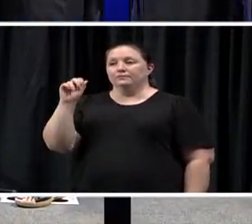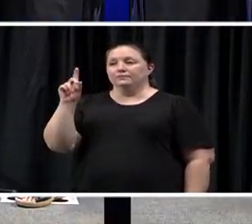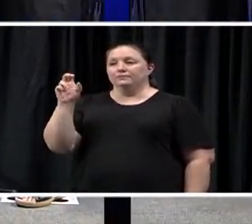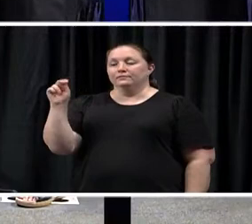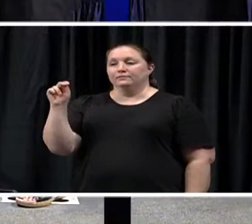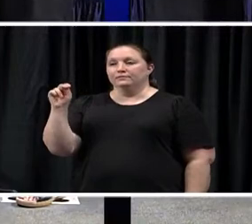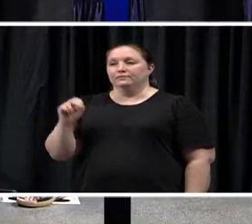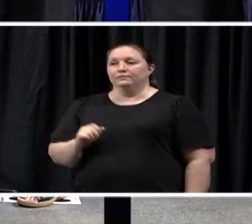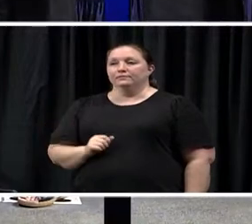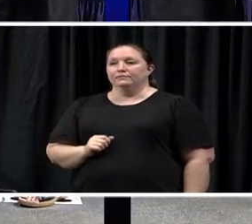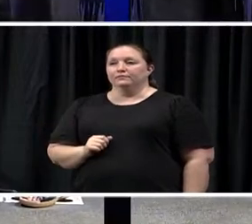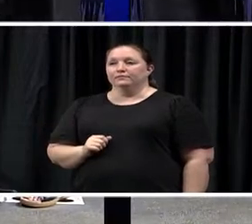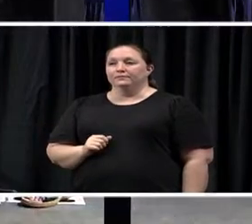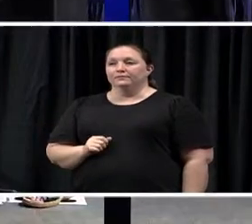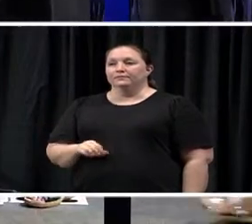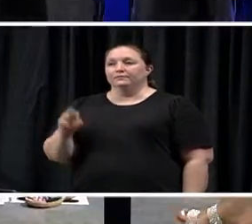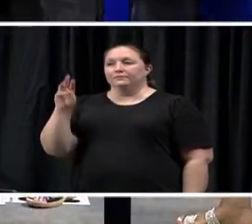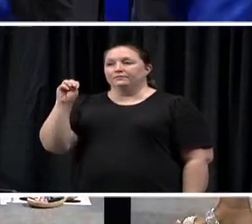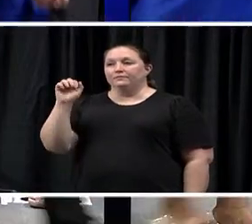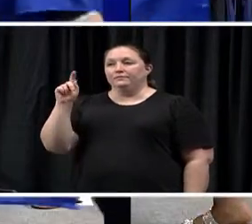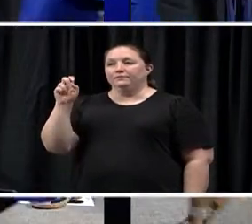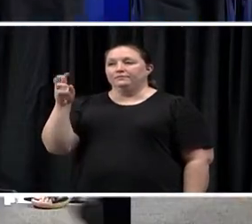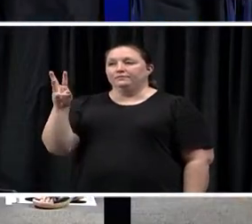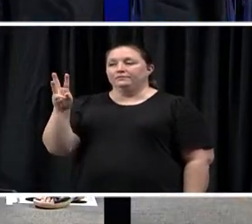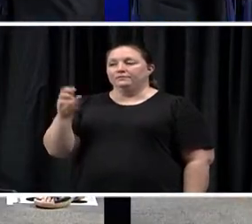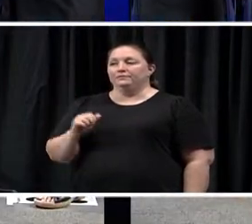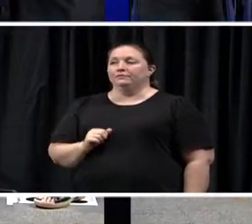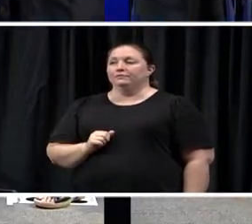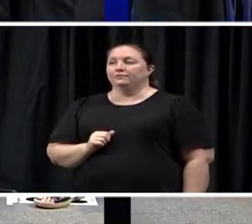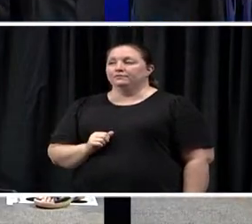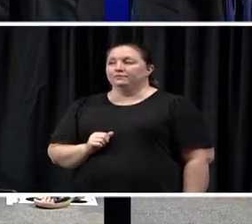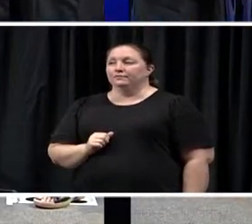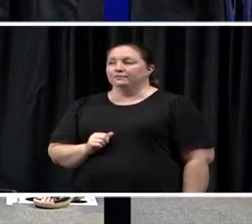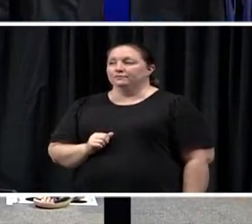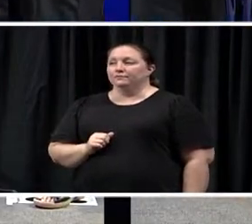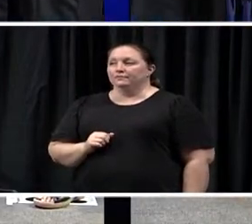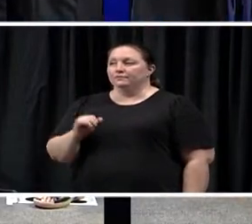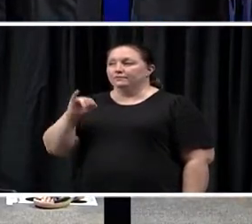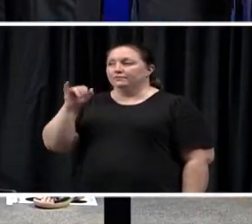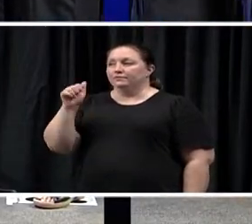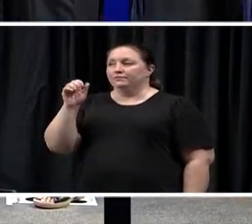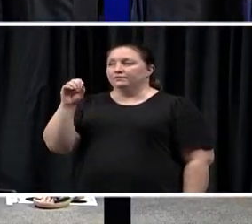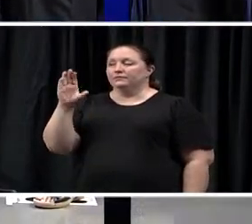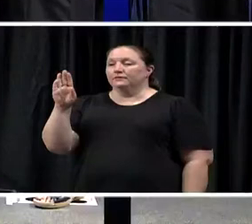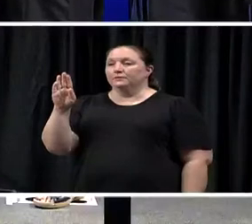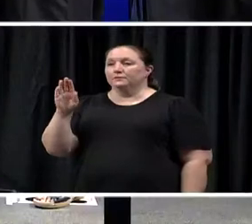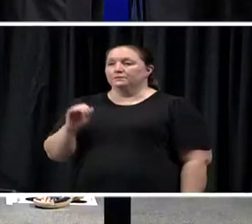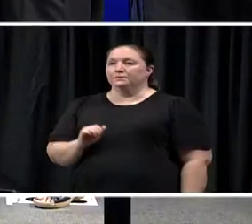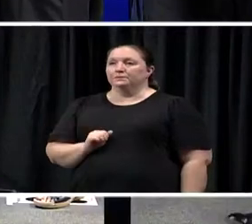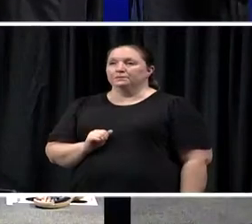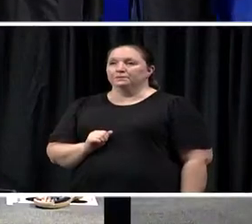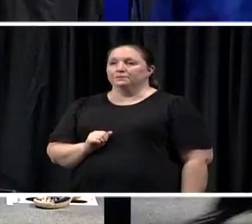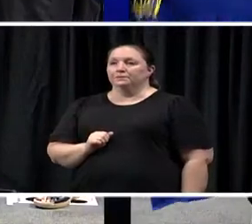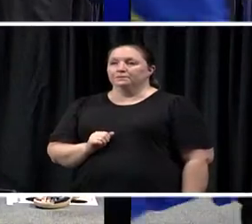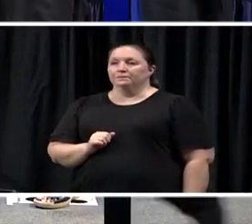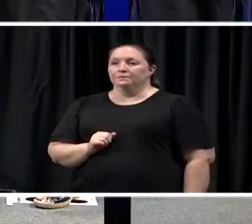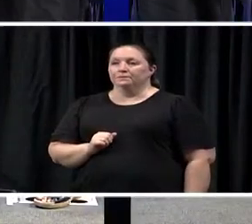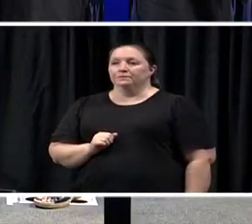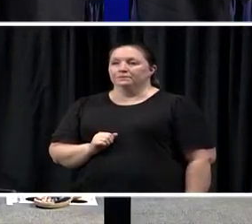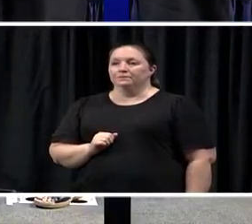Wesley Baker. Matthew Harlan Lee Baker. Jacob Christian William